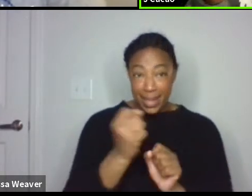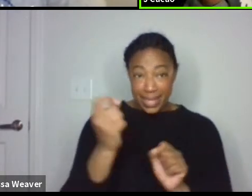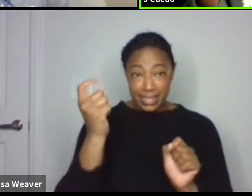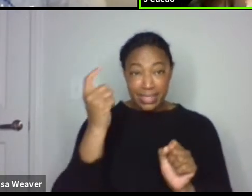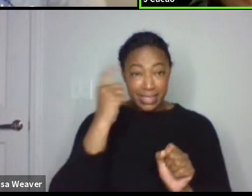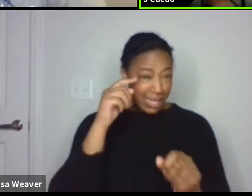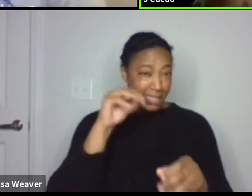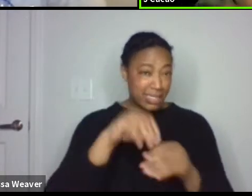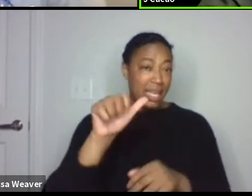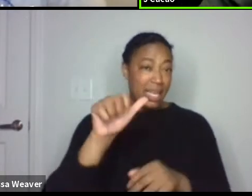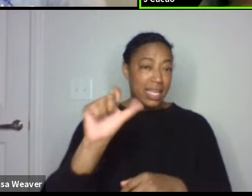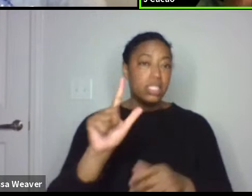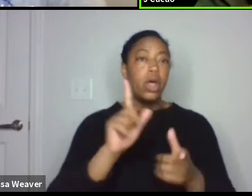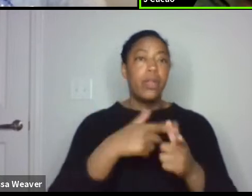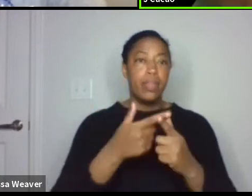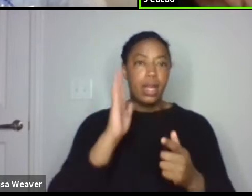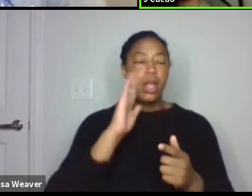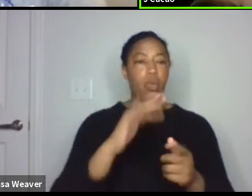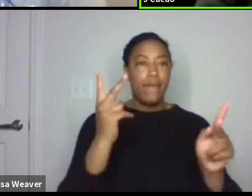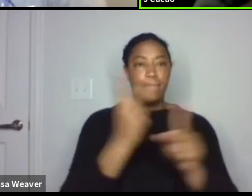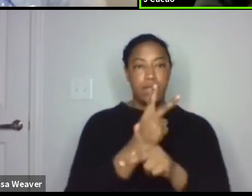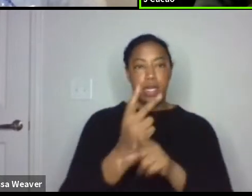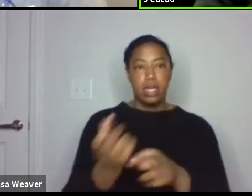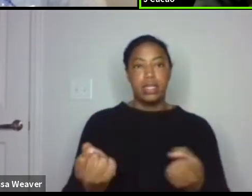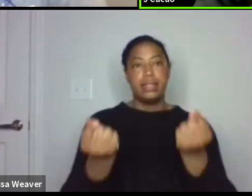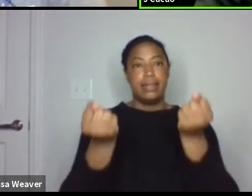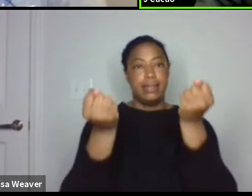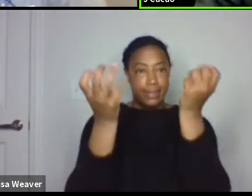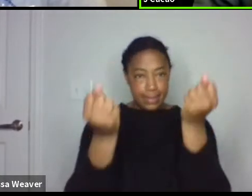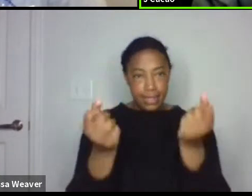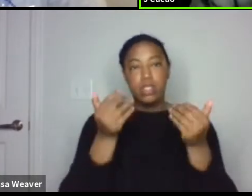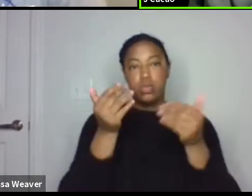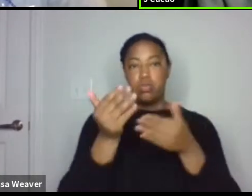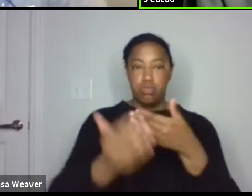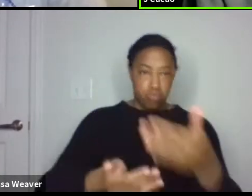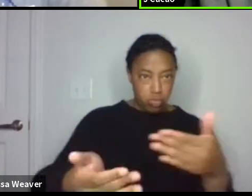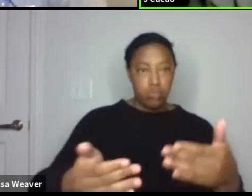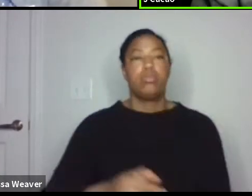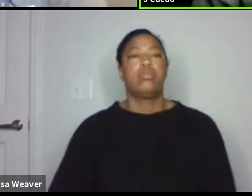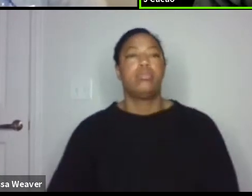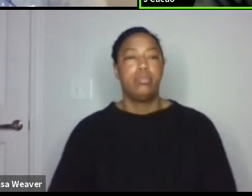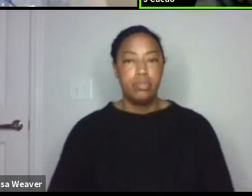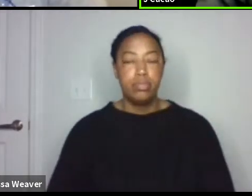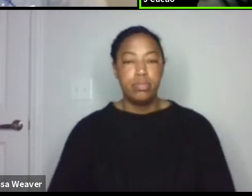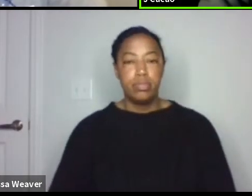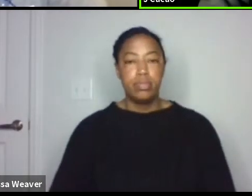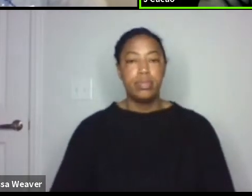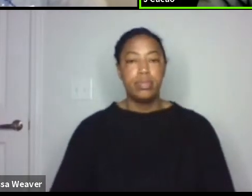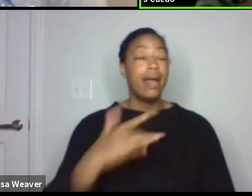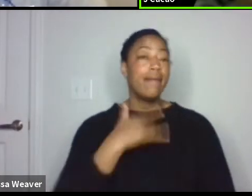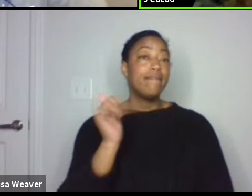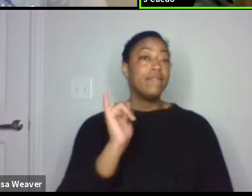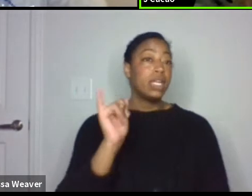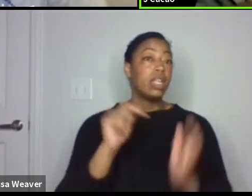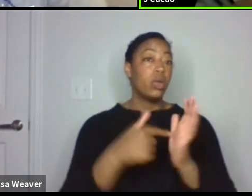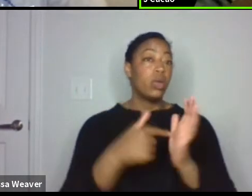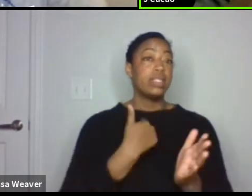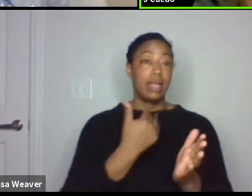structure, then I'll kind of hammer down the signs and kind of go from there. You know what I mean? But I just feel like once I have a good set